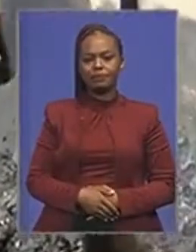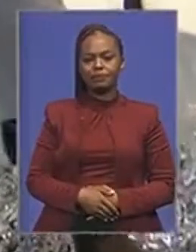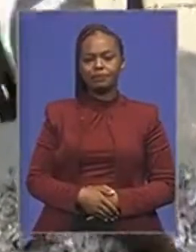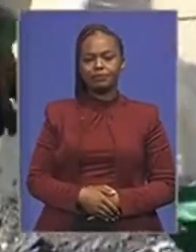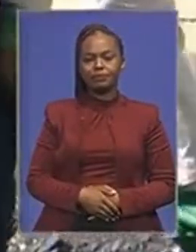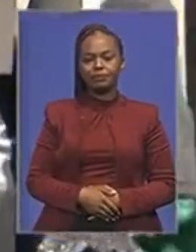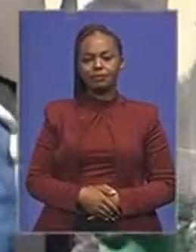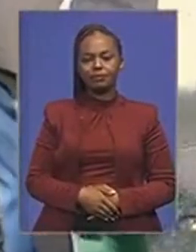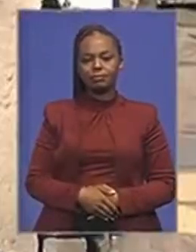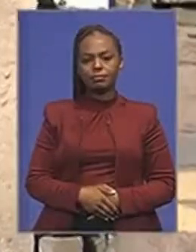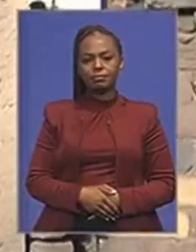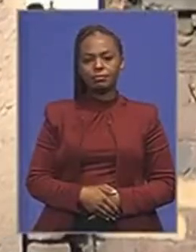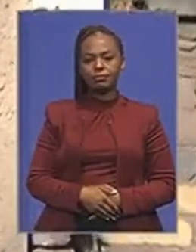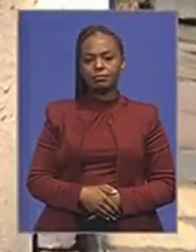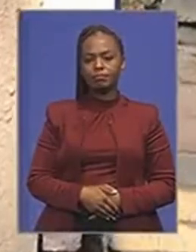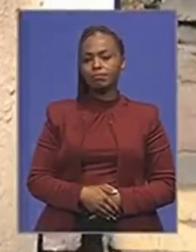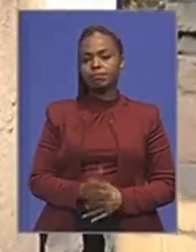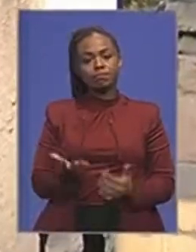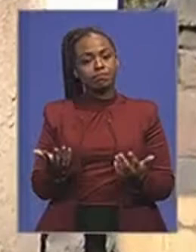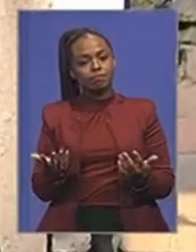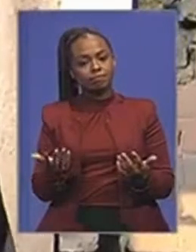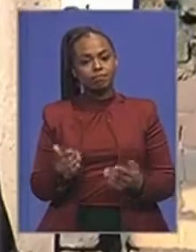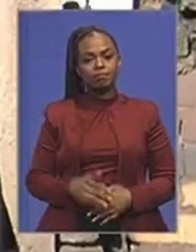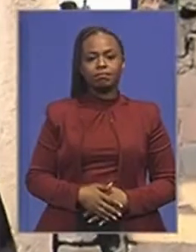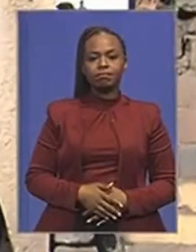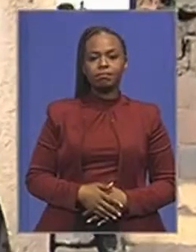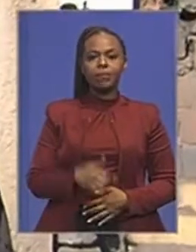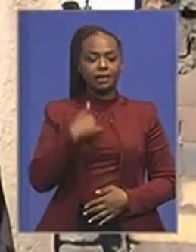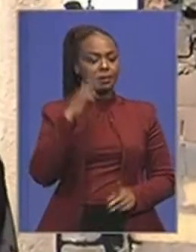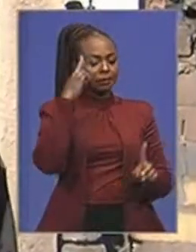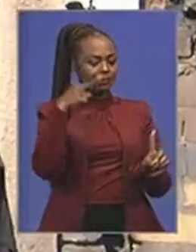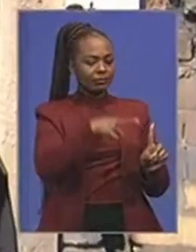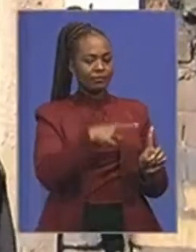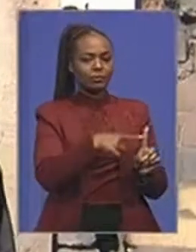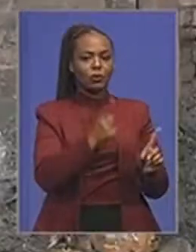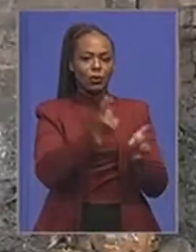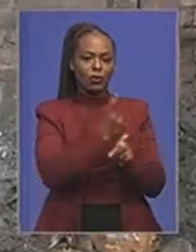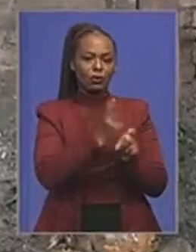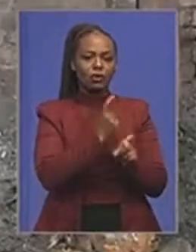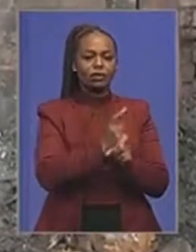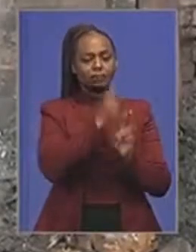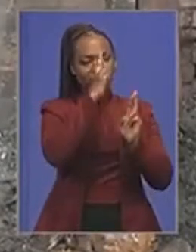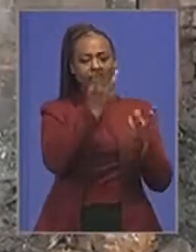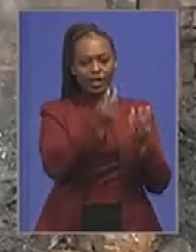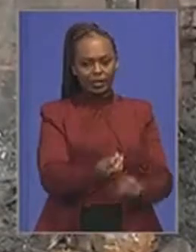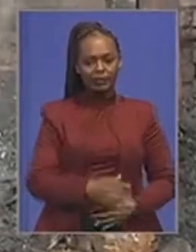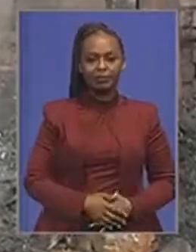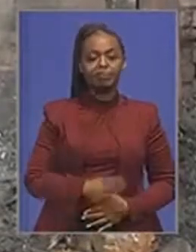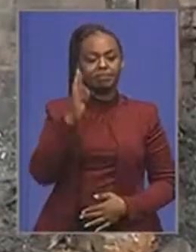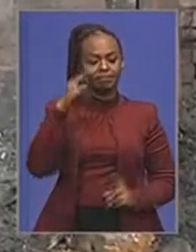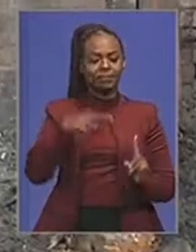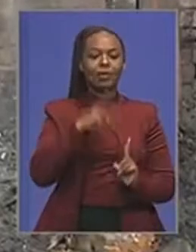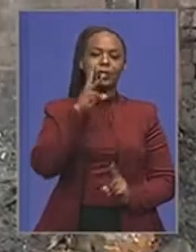I've never disrespected no one. I've I'll surely remember can't remember him by dancing, yeah. In this video,